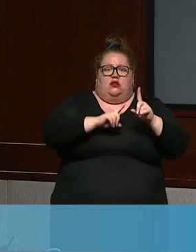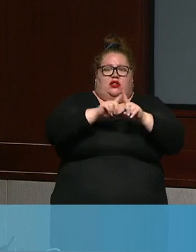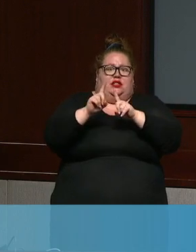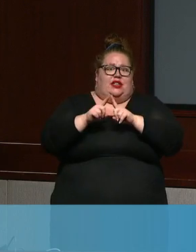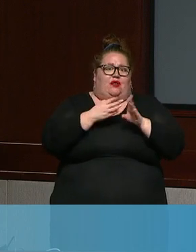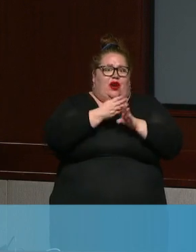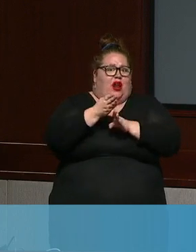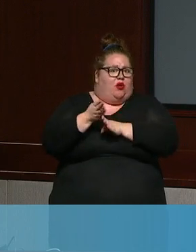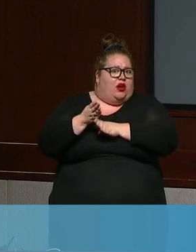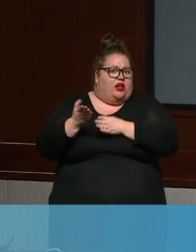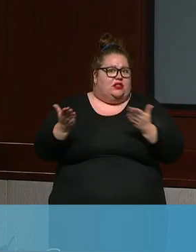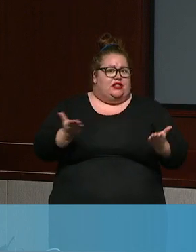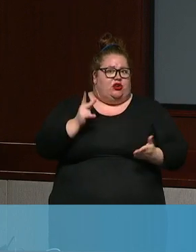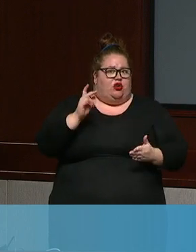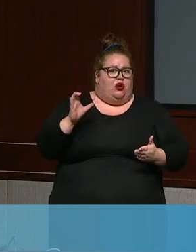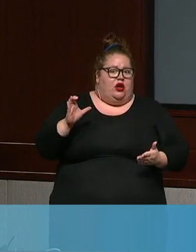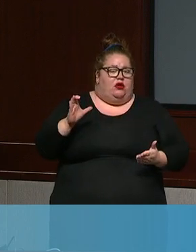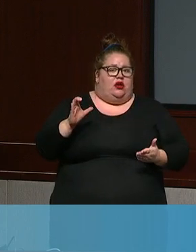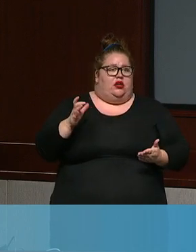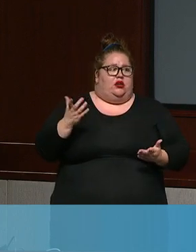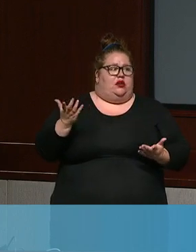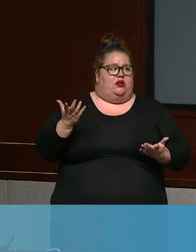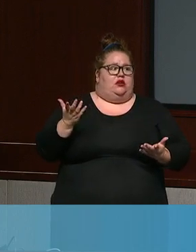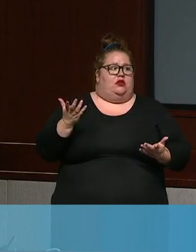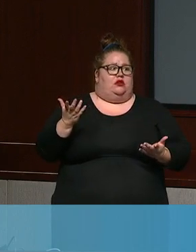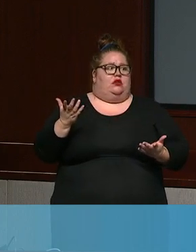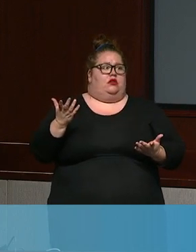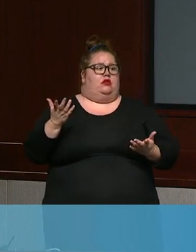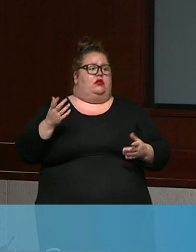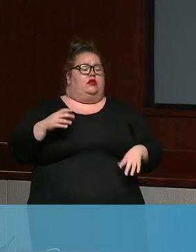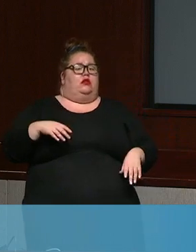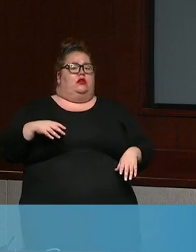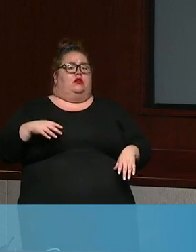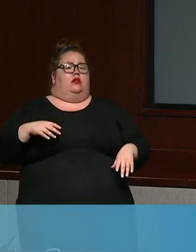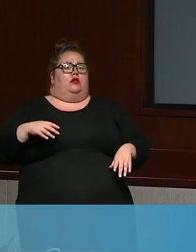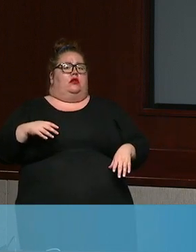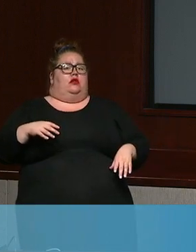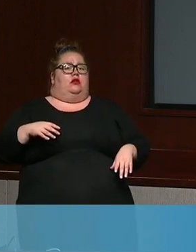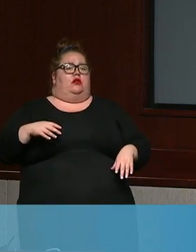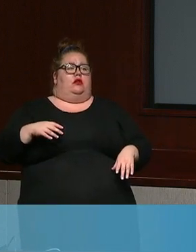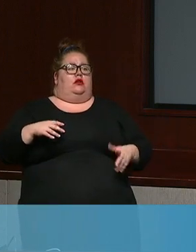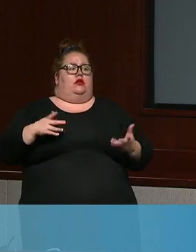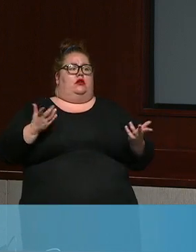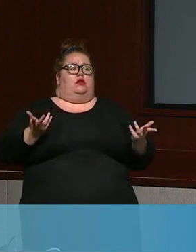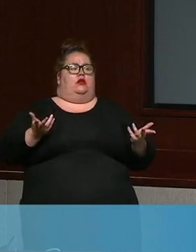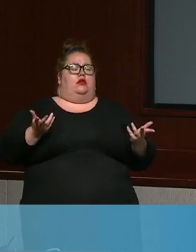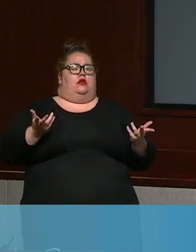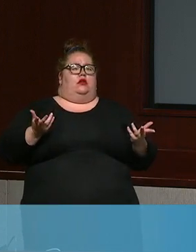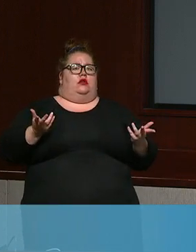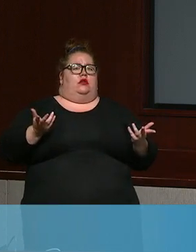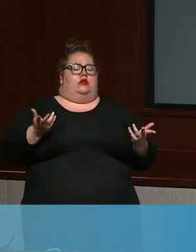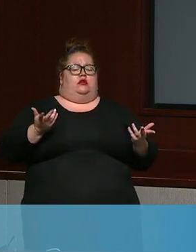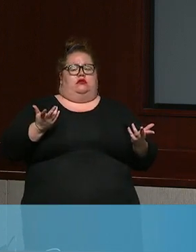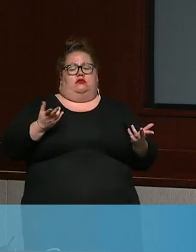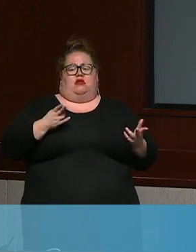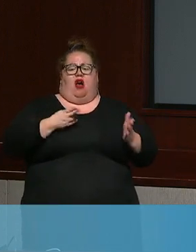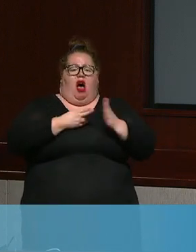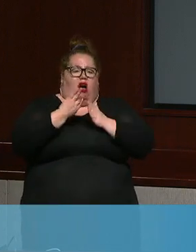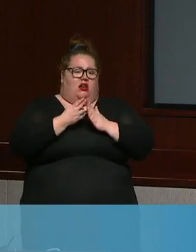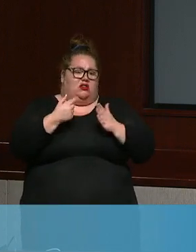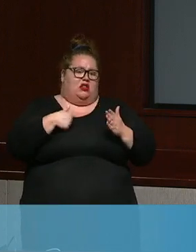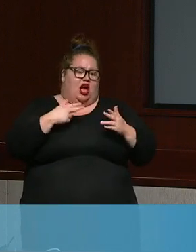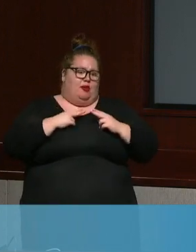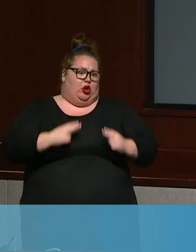so far has kept to themselves? Well, yeah. Well, Bob, I'm just gonna try and be human here for a second. I mean, how do you be